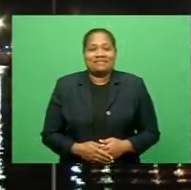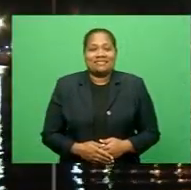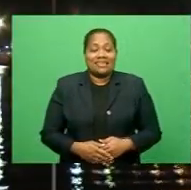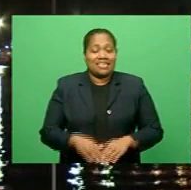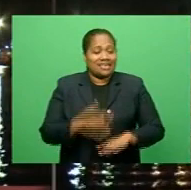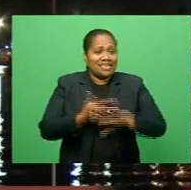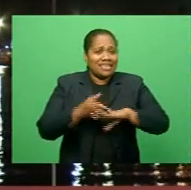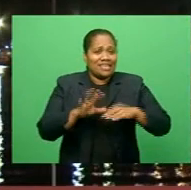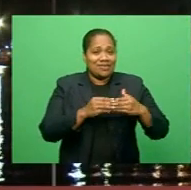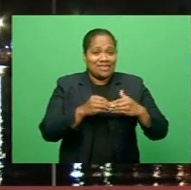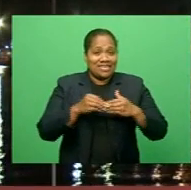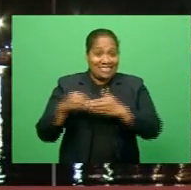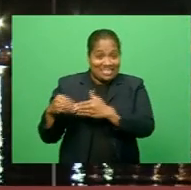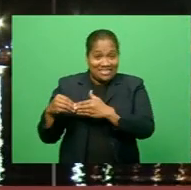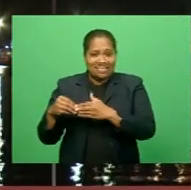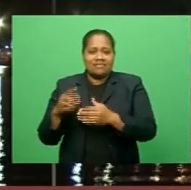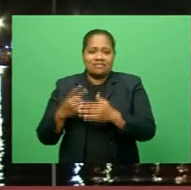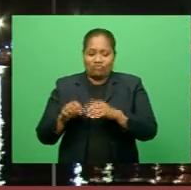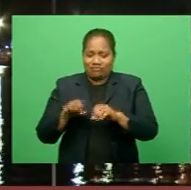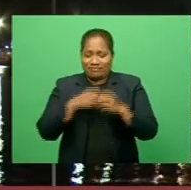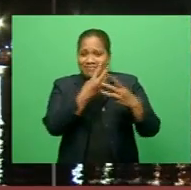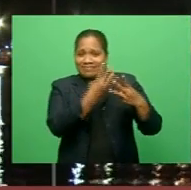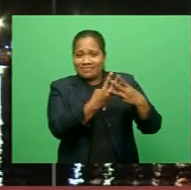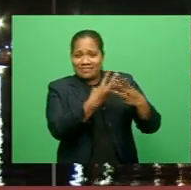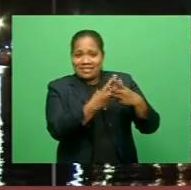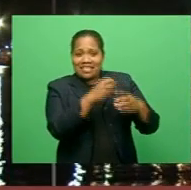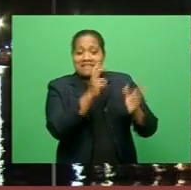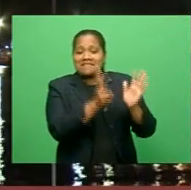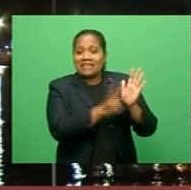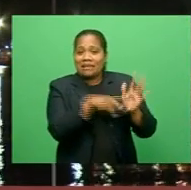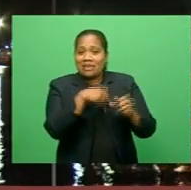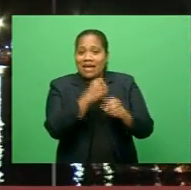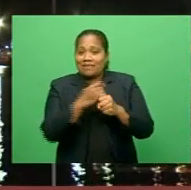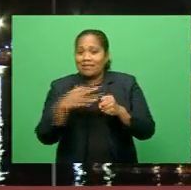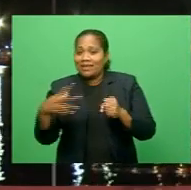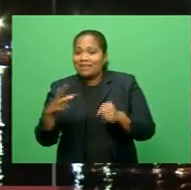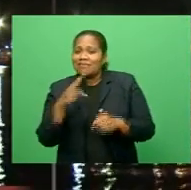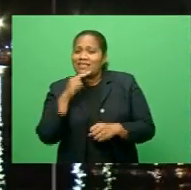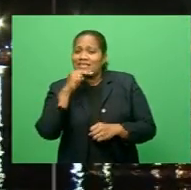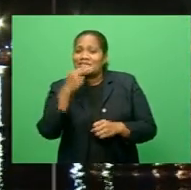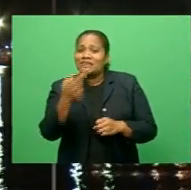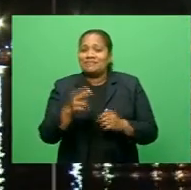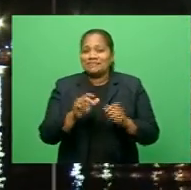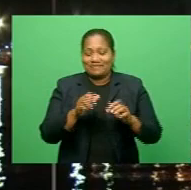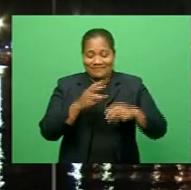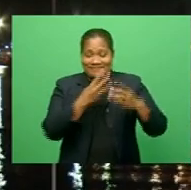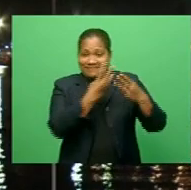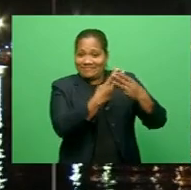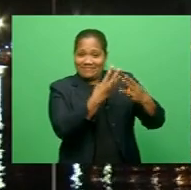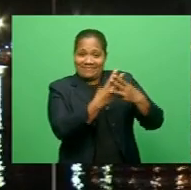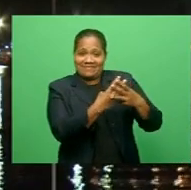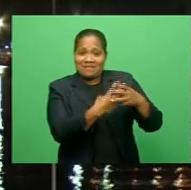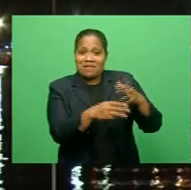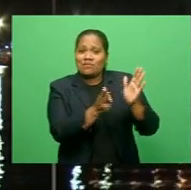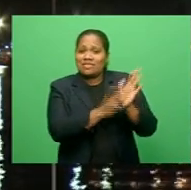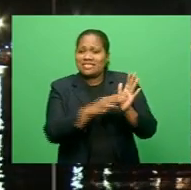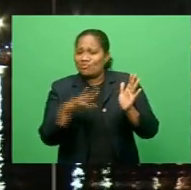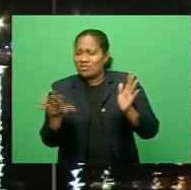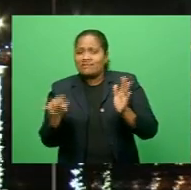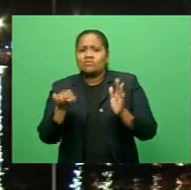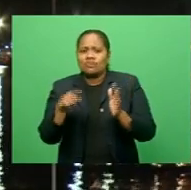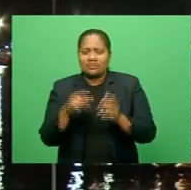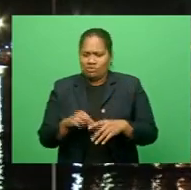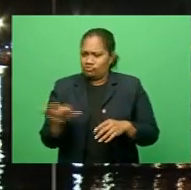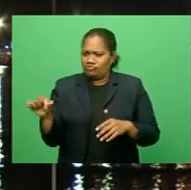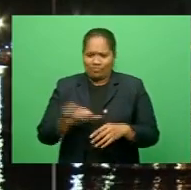The new leader of the Social Democratic Liberal Party, Viliame Ngavoka, has told fellow Sidelpa MP Moses Mbulitavu to get his